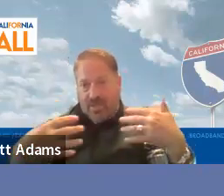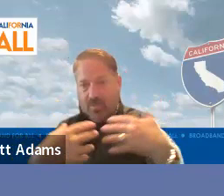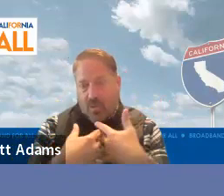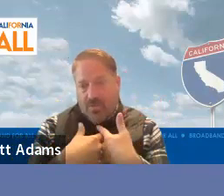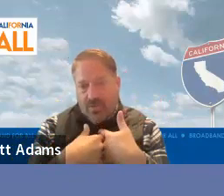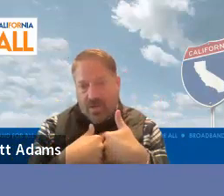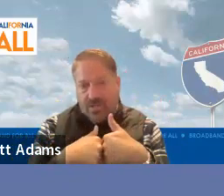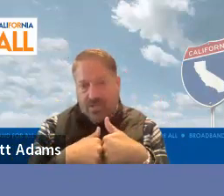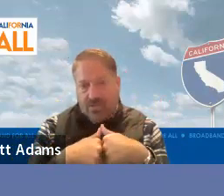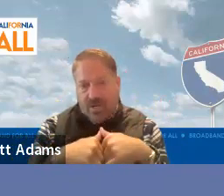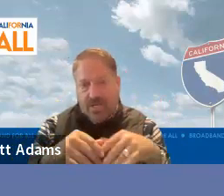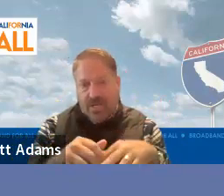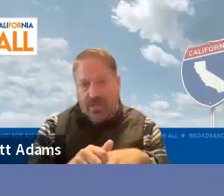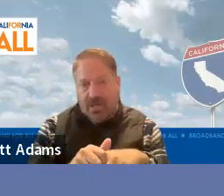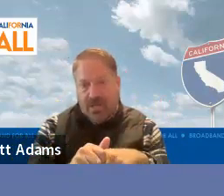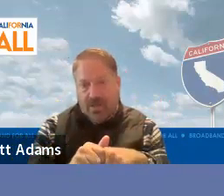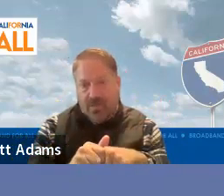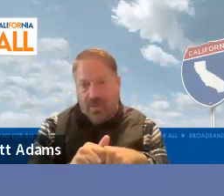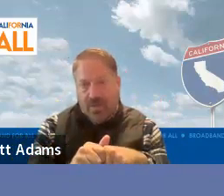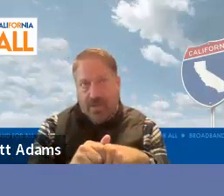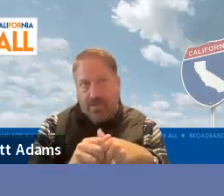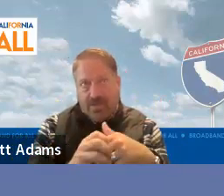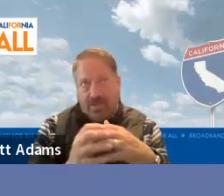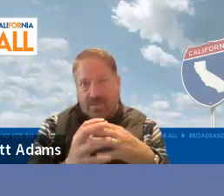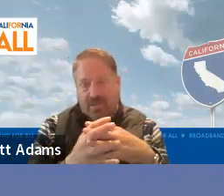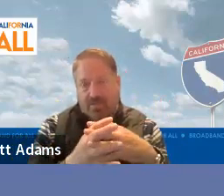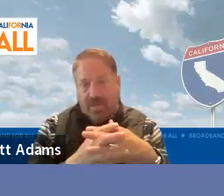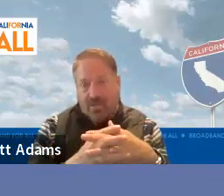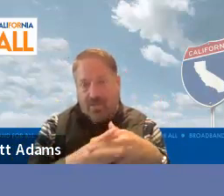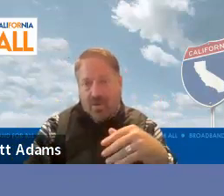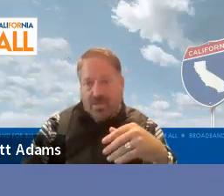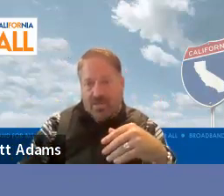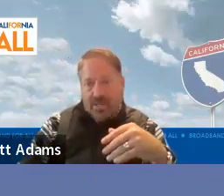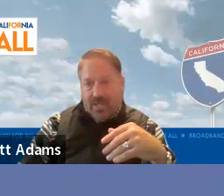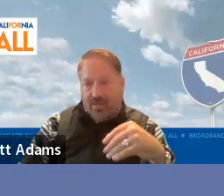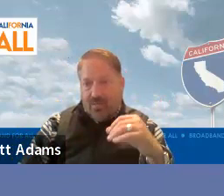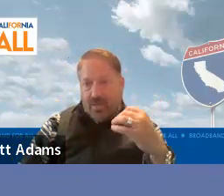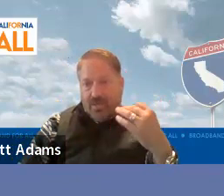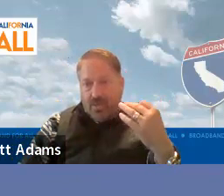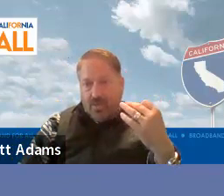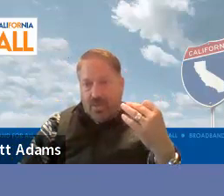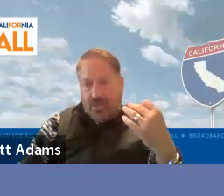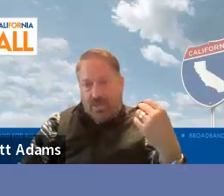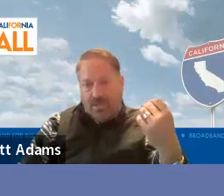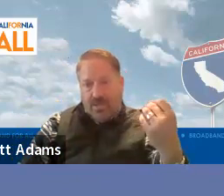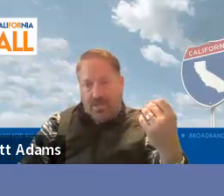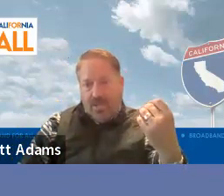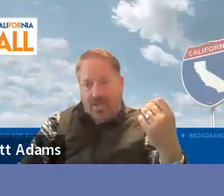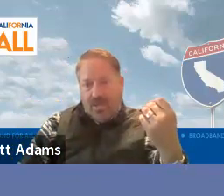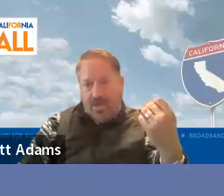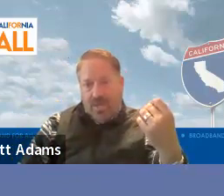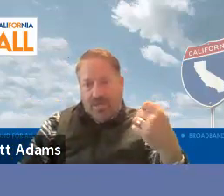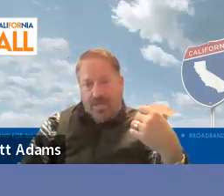is really important for us to try to get as extensive information across the state of California. So we're really looking